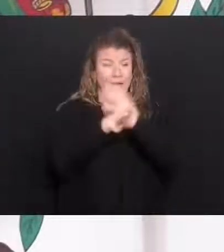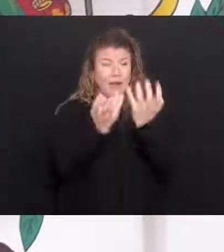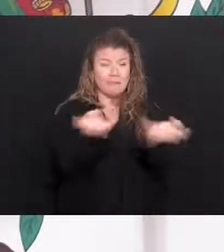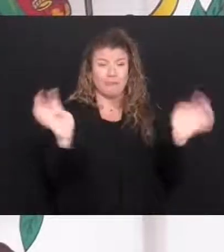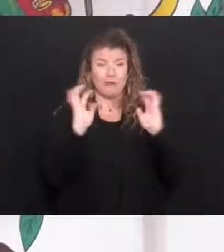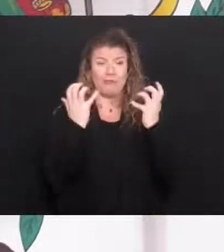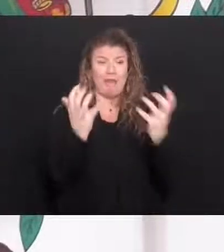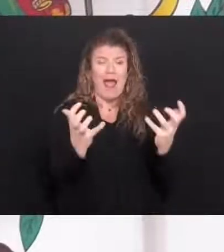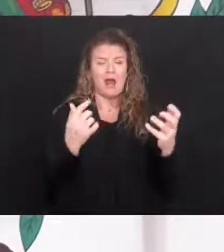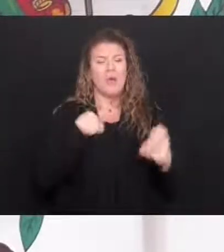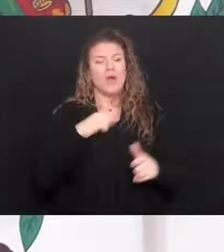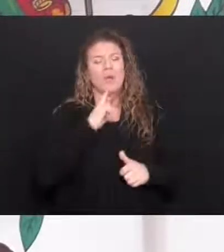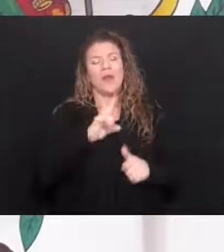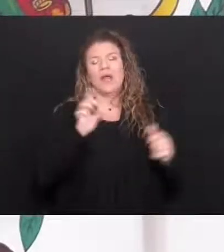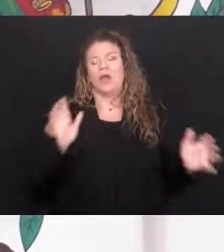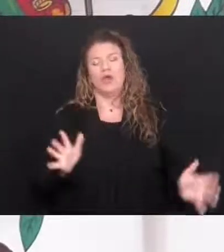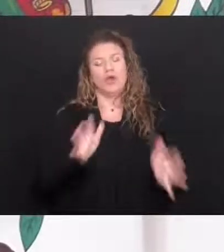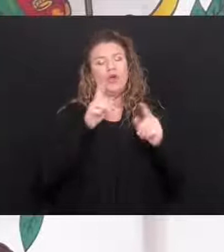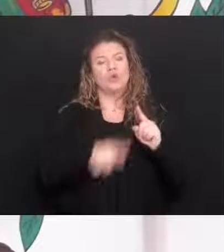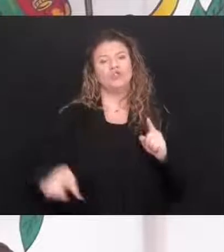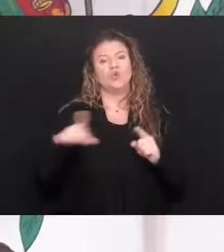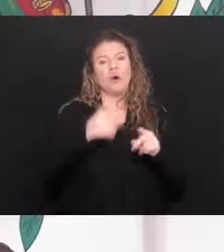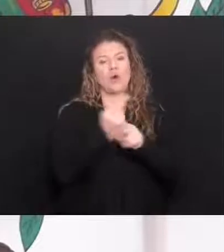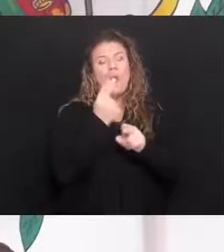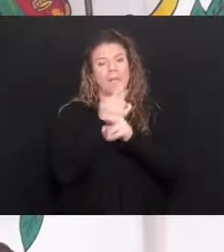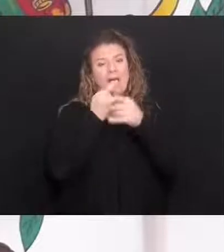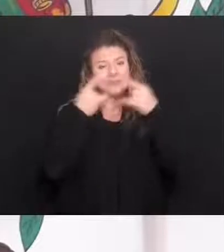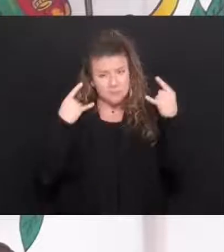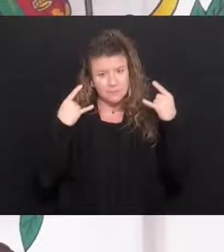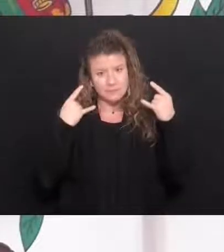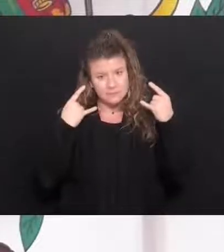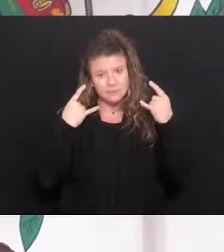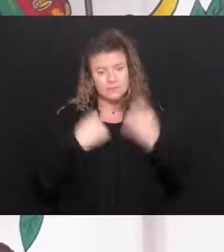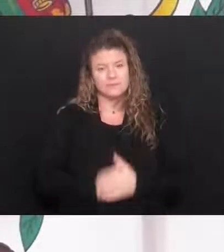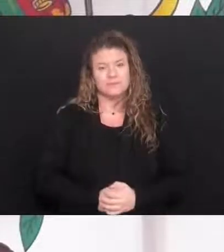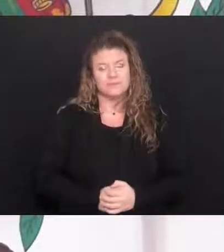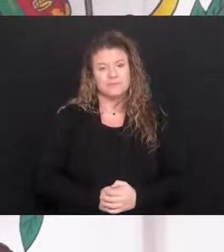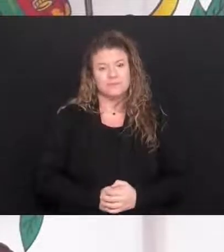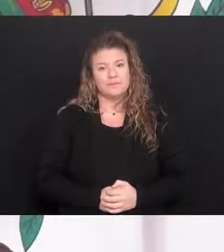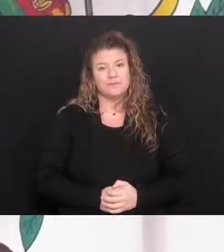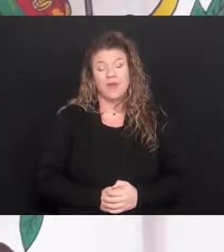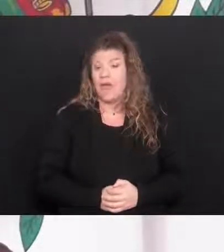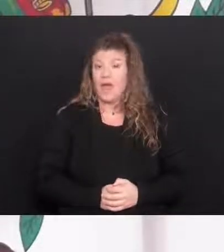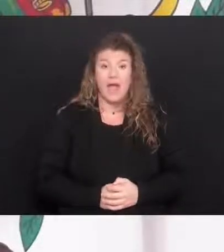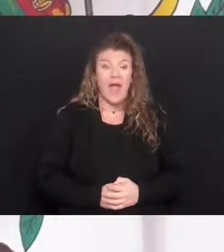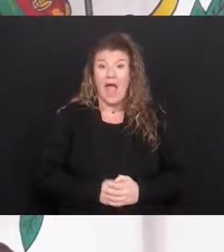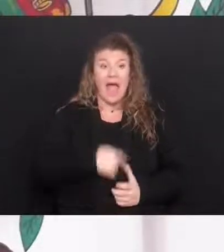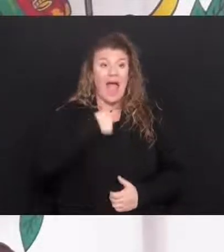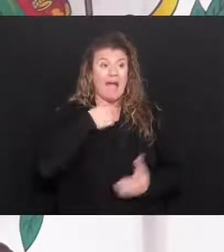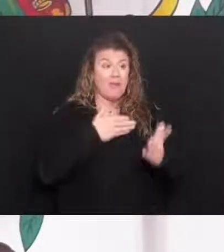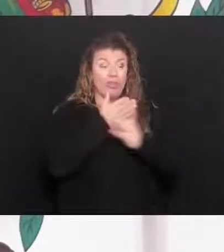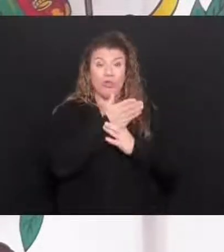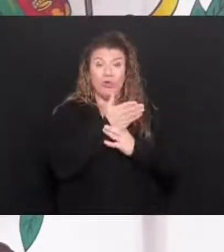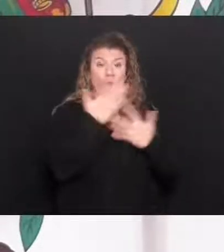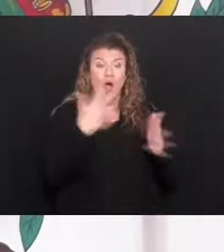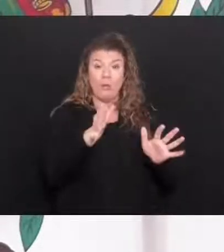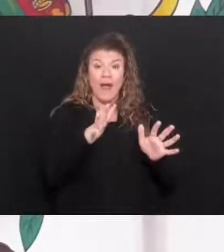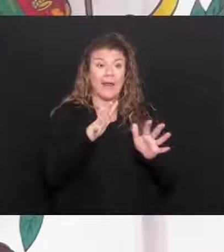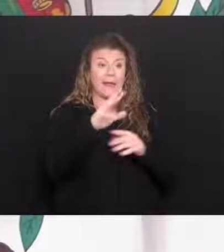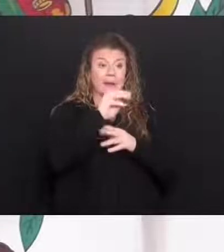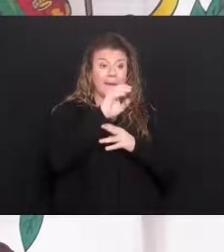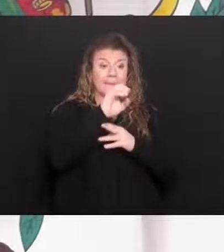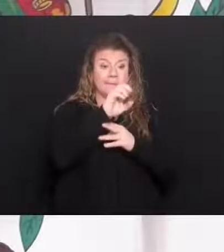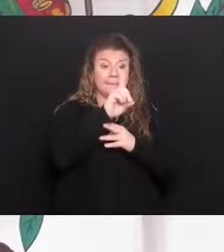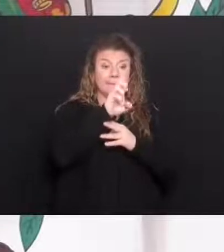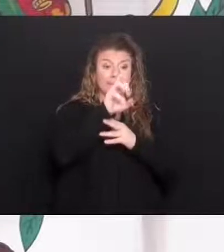everything, we highly, highly encourage you to wear a mask. I've been through the stuff on Moderna and